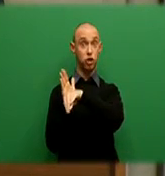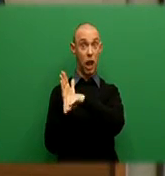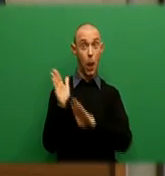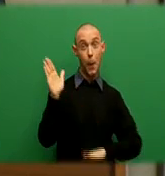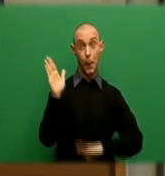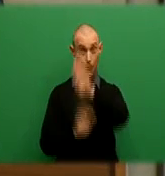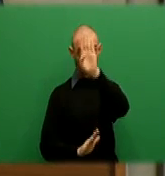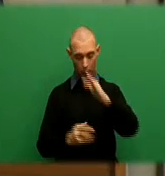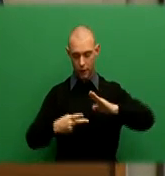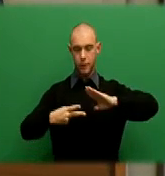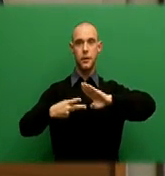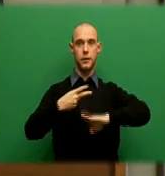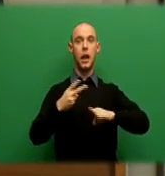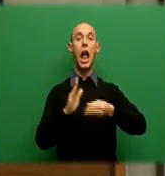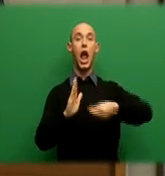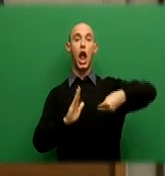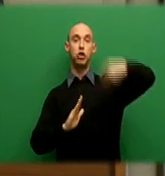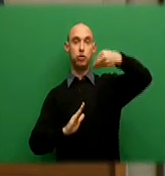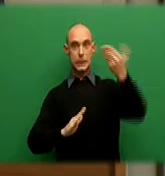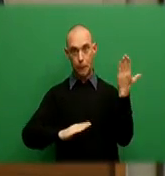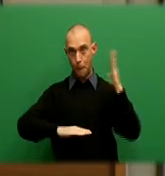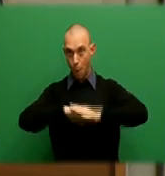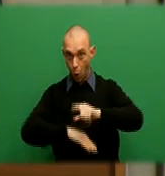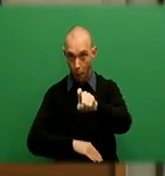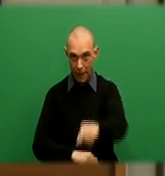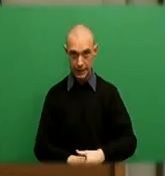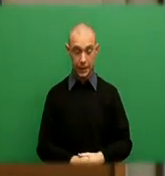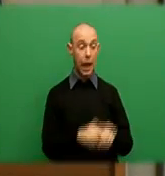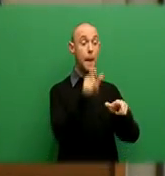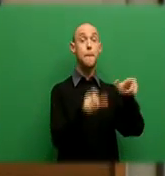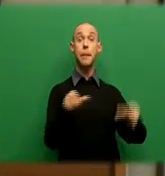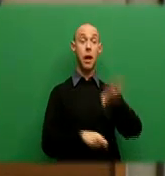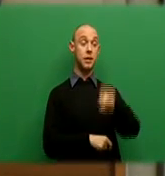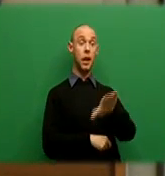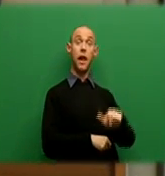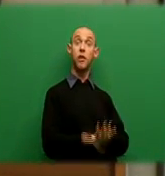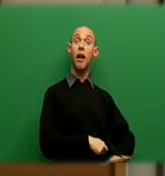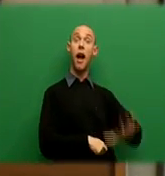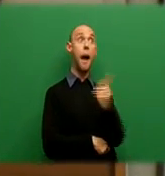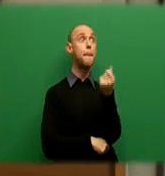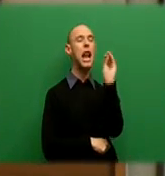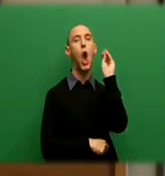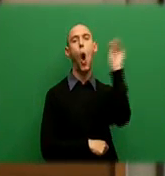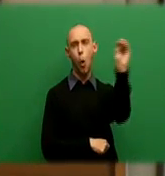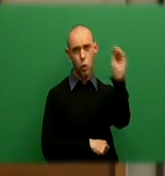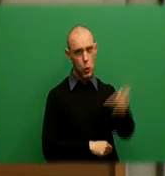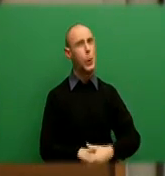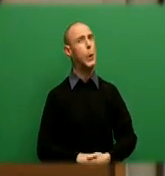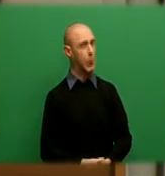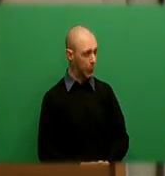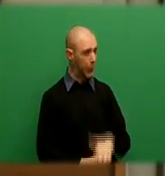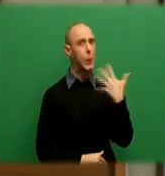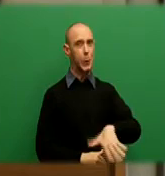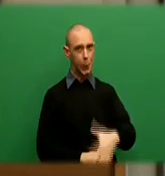rates, higher levels of household debt, and negative wealth effects from low or negative asset